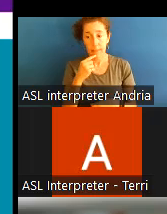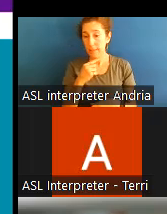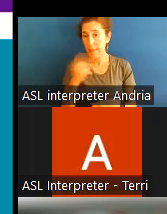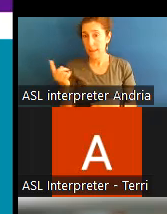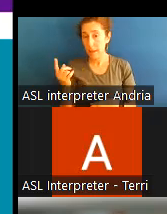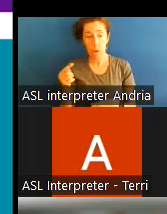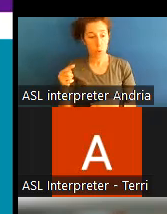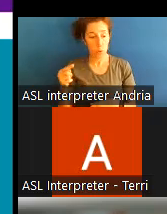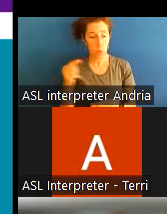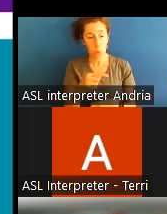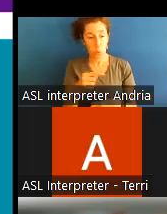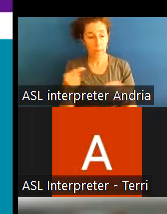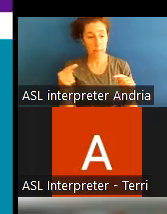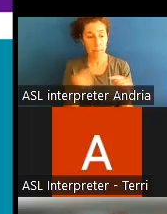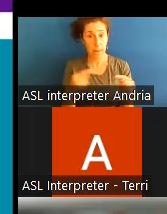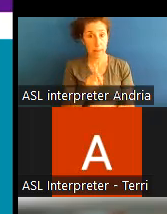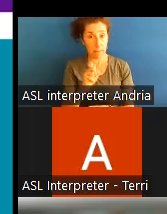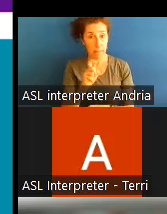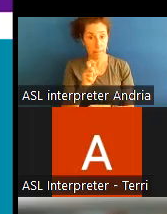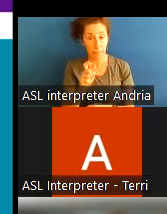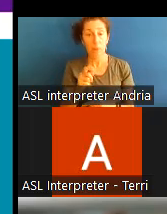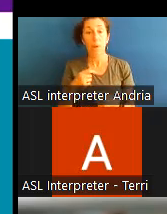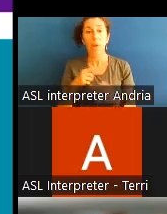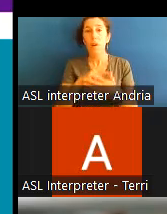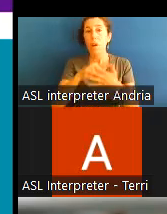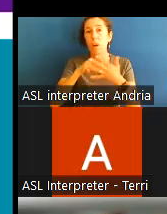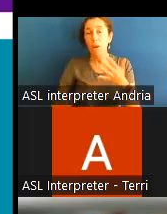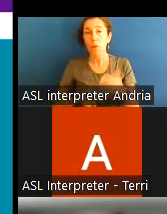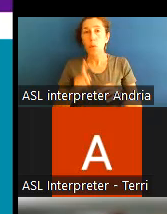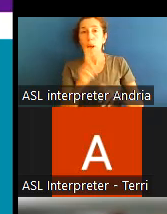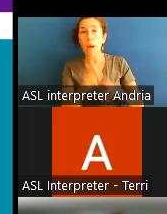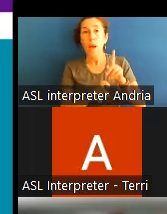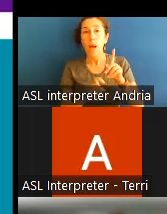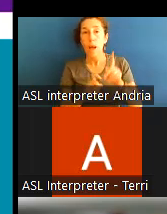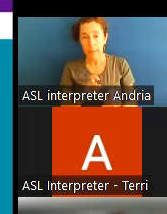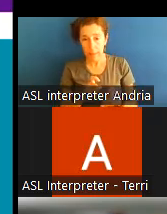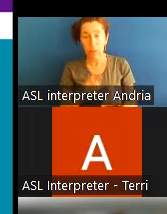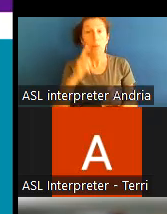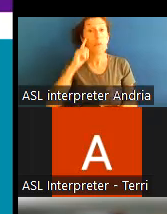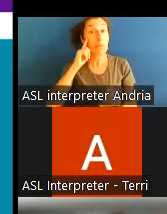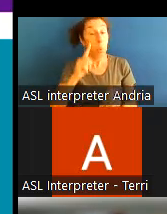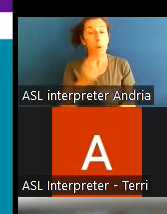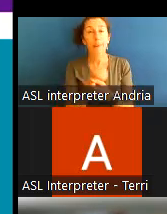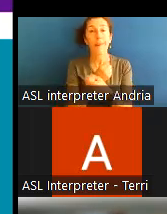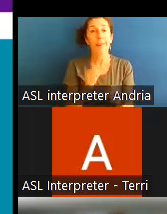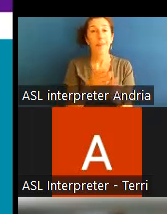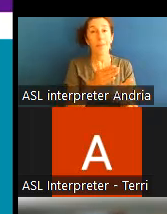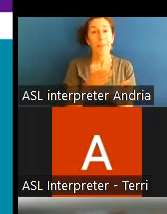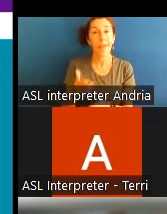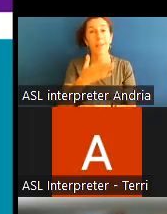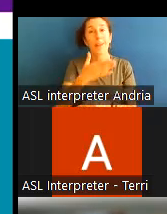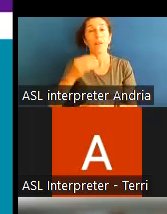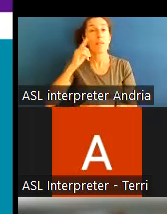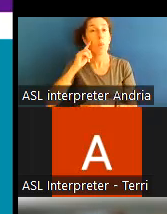more information that you need for safety planning, for making medical recommendations, and some of them are things that are going to help